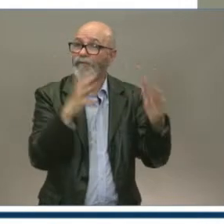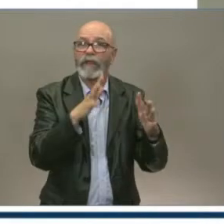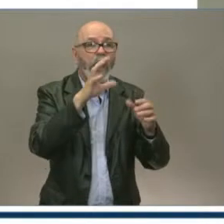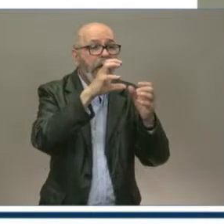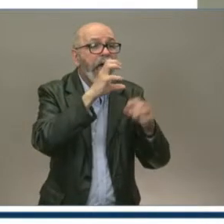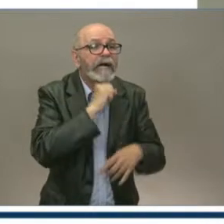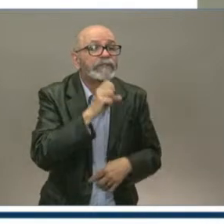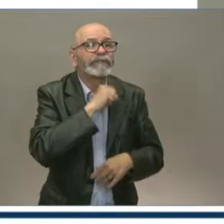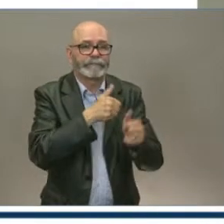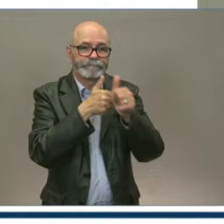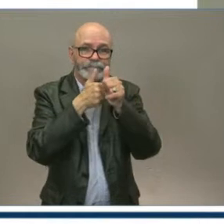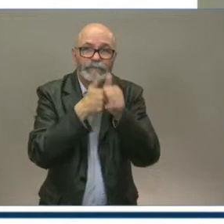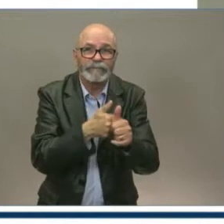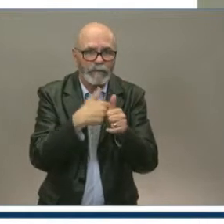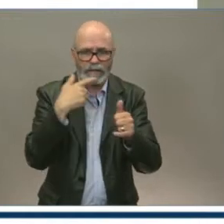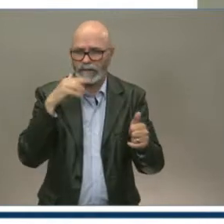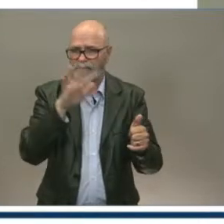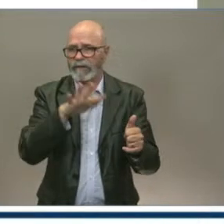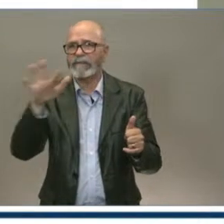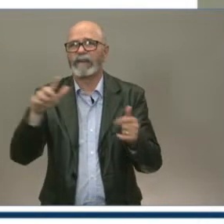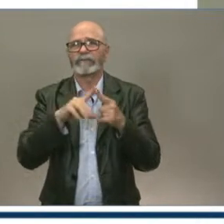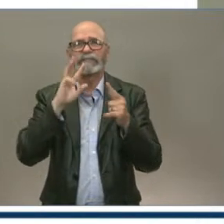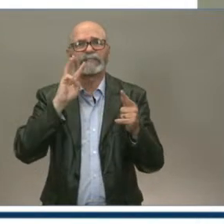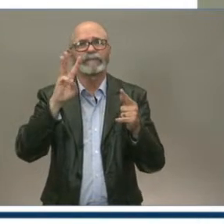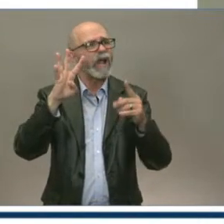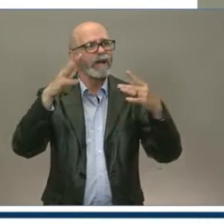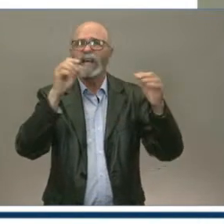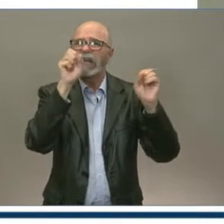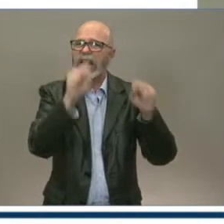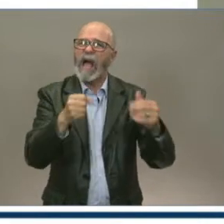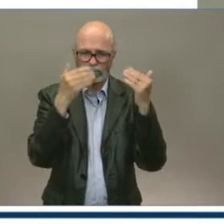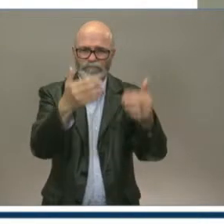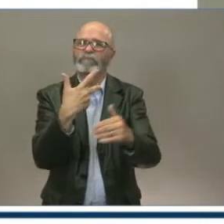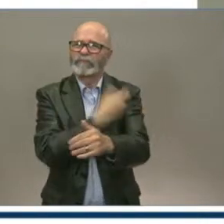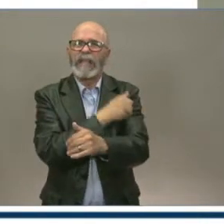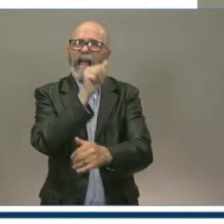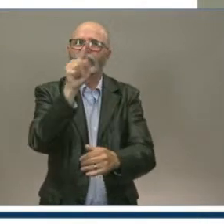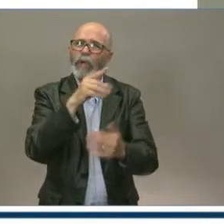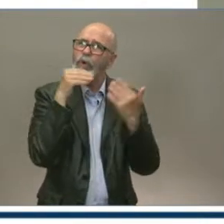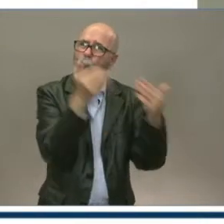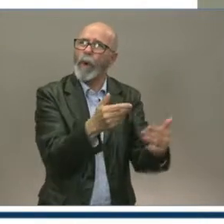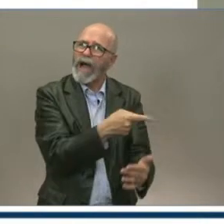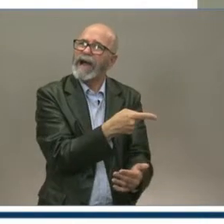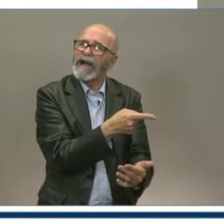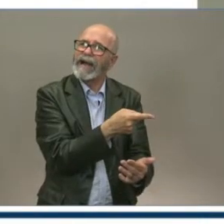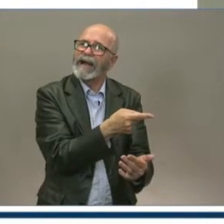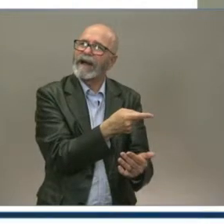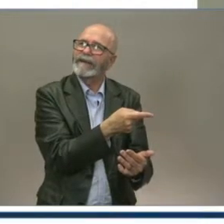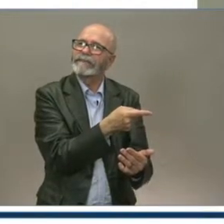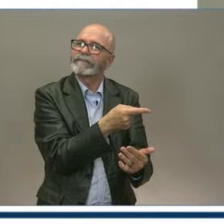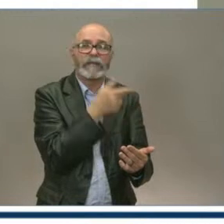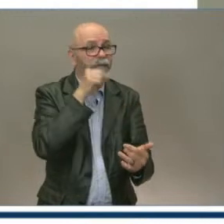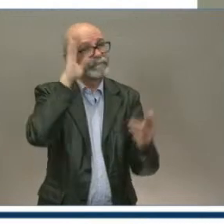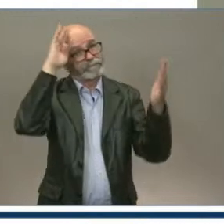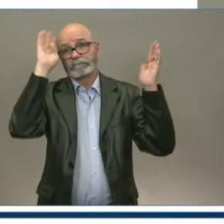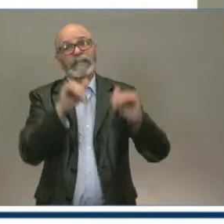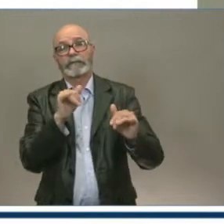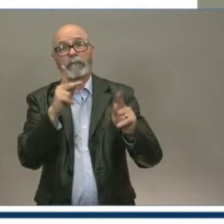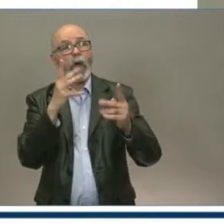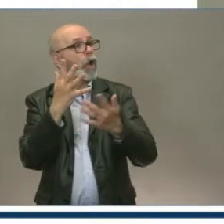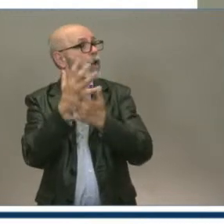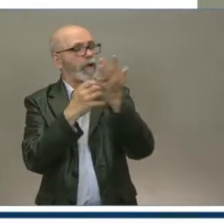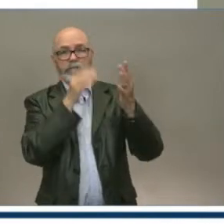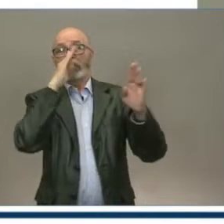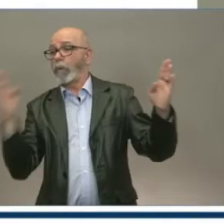and the 55 to 64-year-olds. So many of them are actually getting access to vaccine earlier than they might have gotten if we'd followed